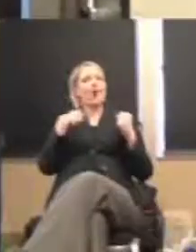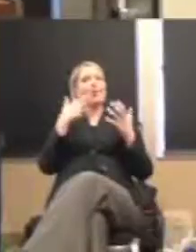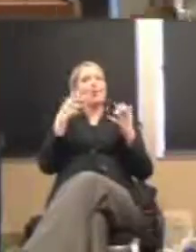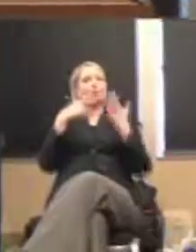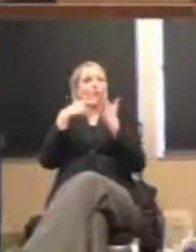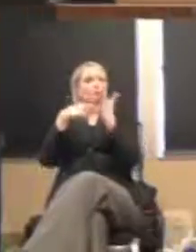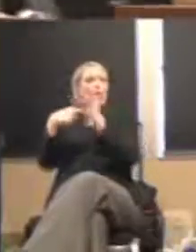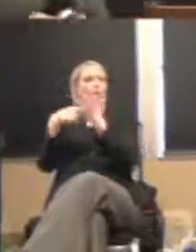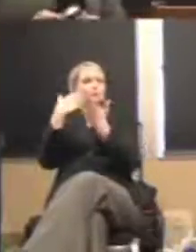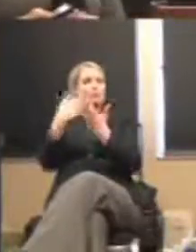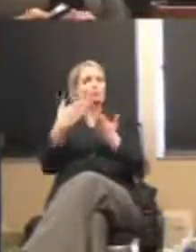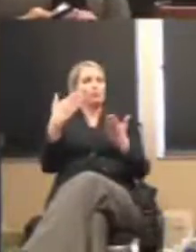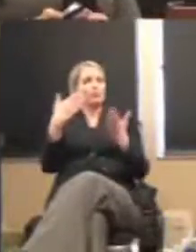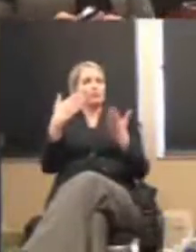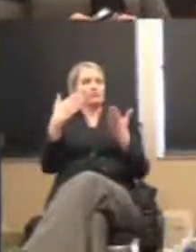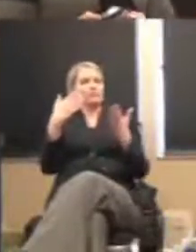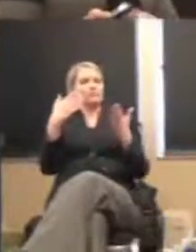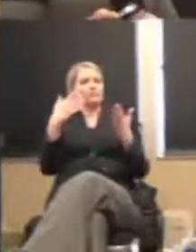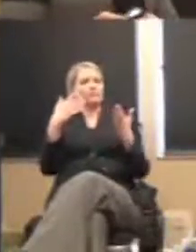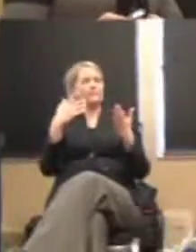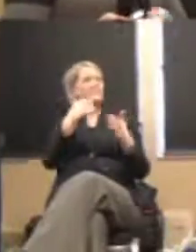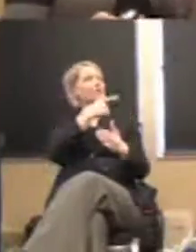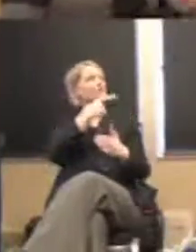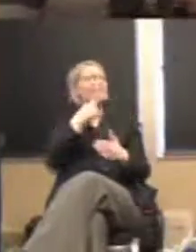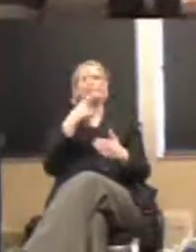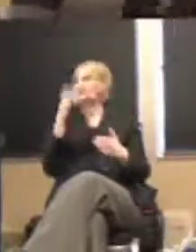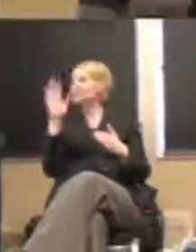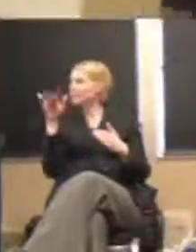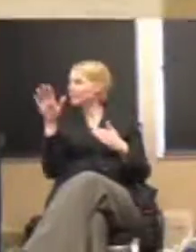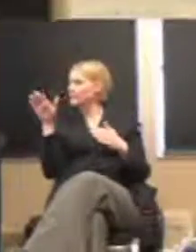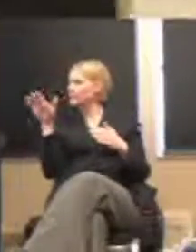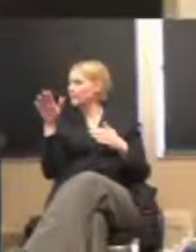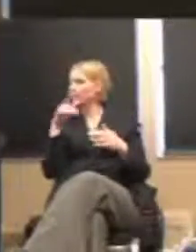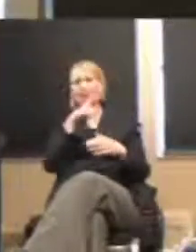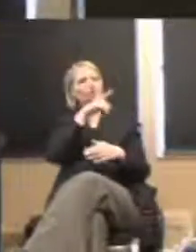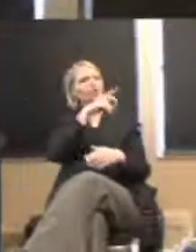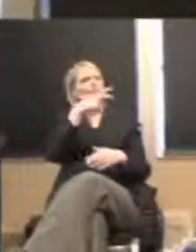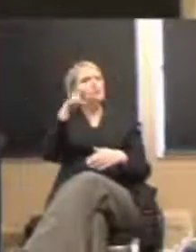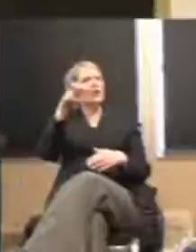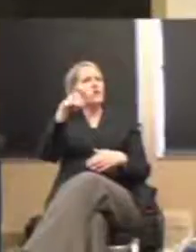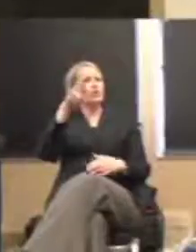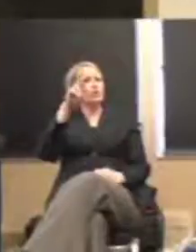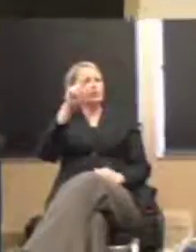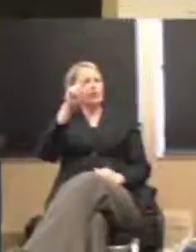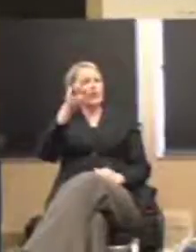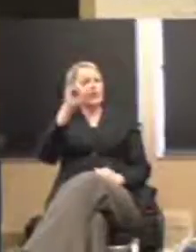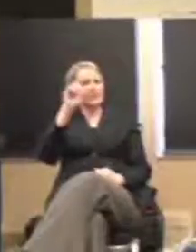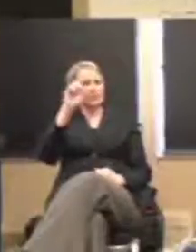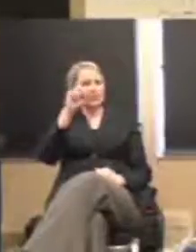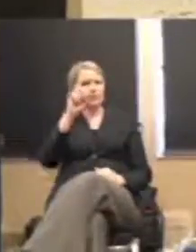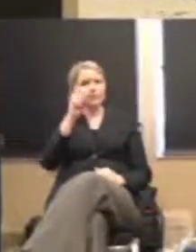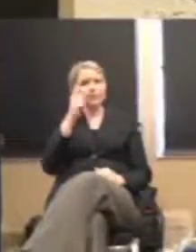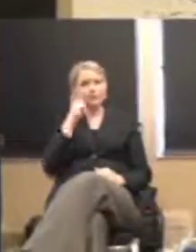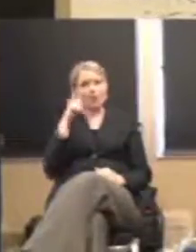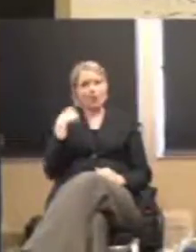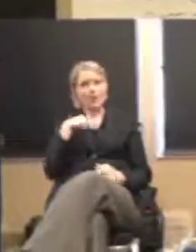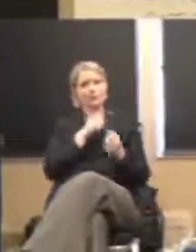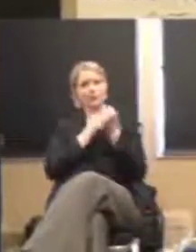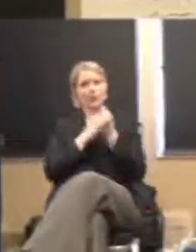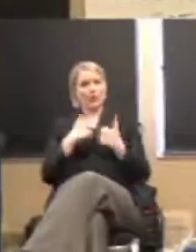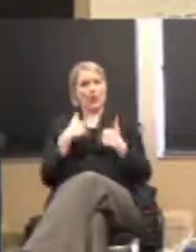go ahead and you can look up the alert. What you are transition, you're older, right? For those that are supporting youngers,